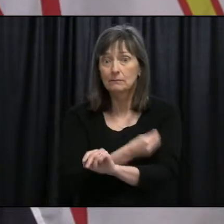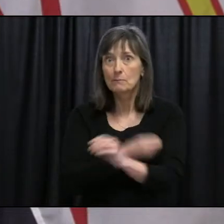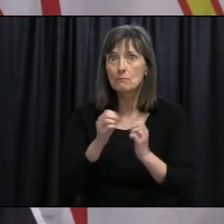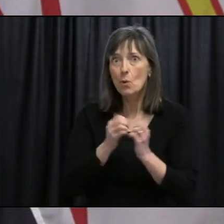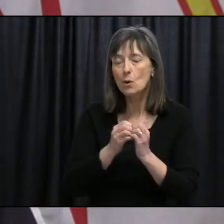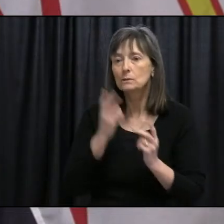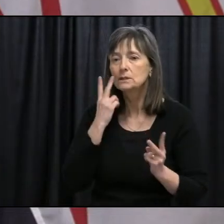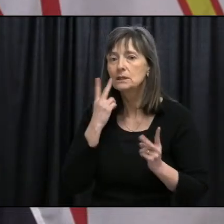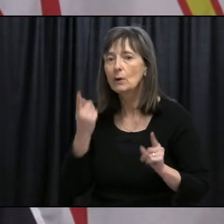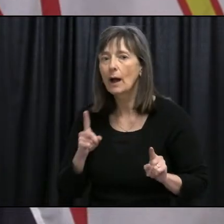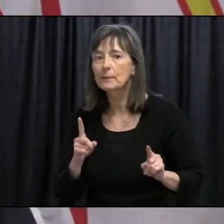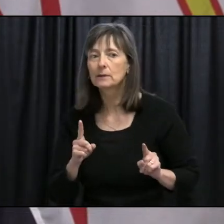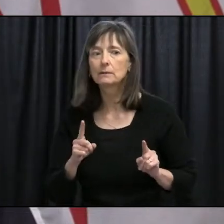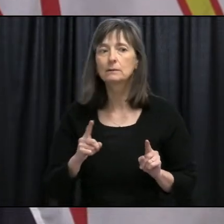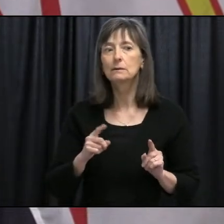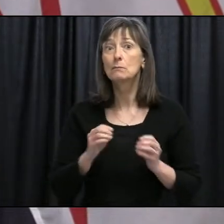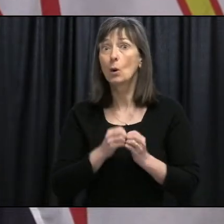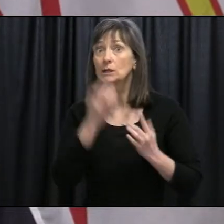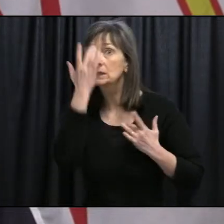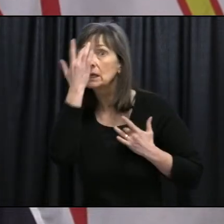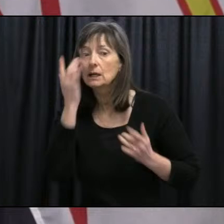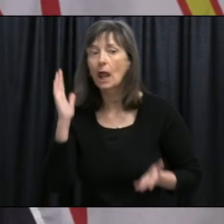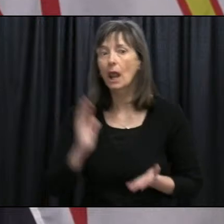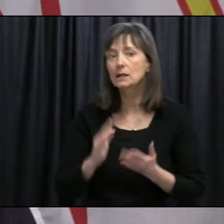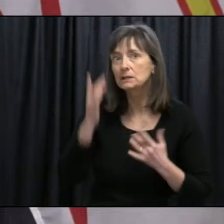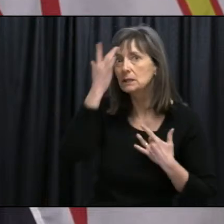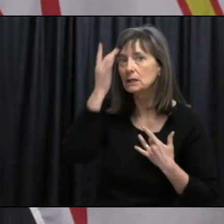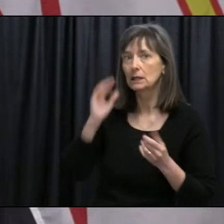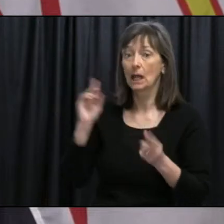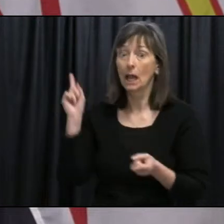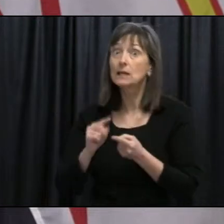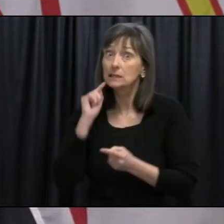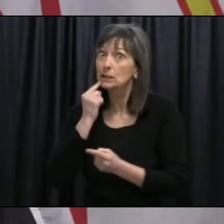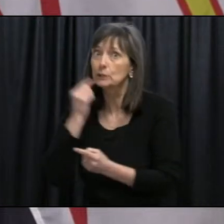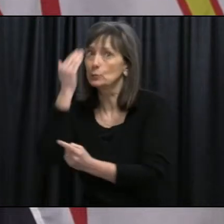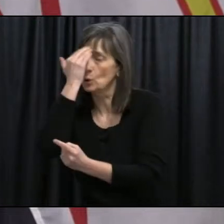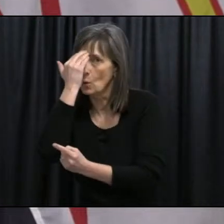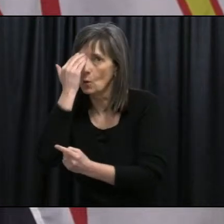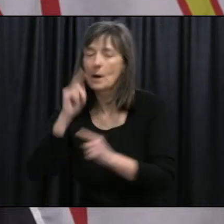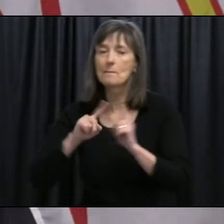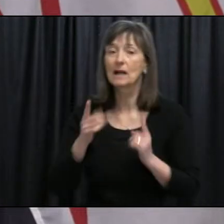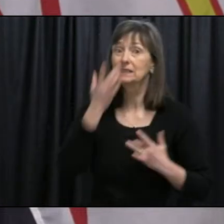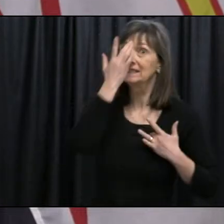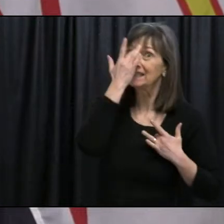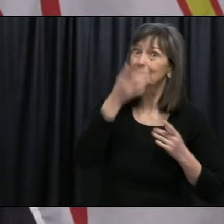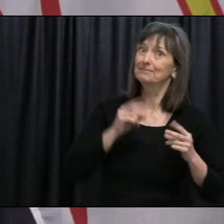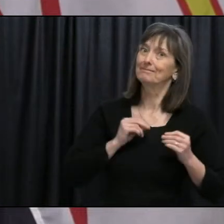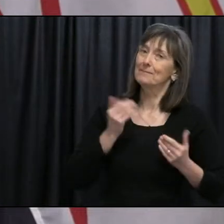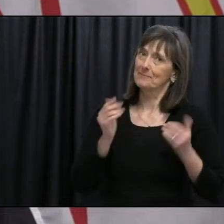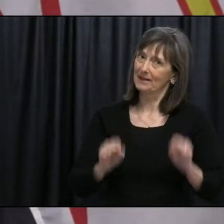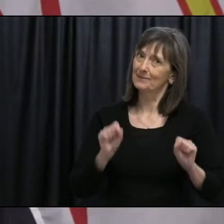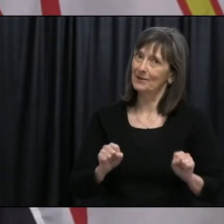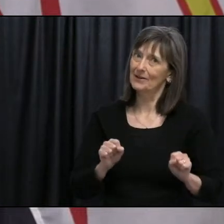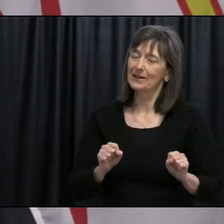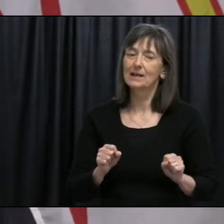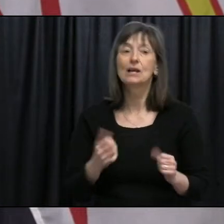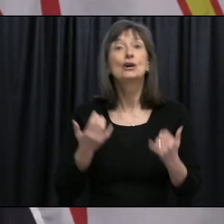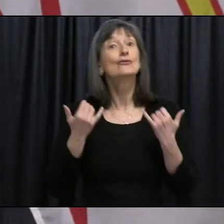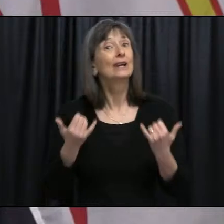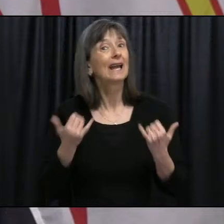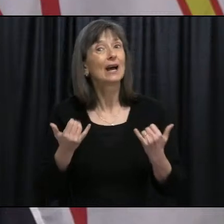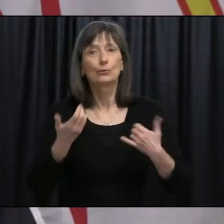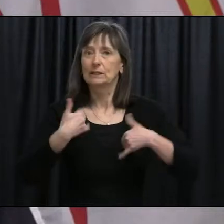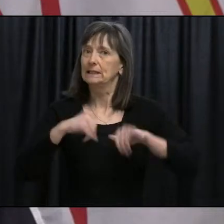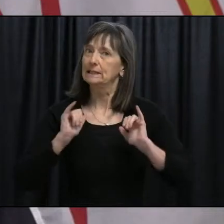people. We are charged with protecting public health, and we will continue to base our decisions on the most current and best